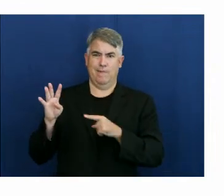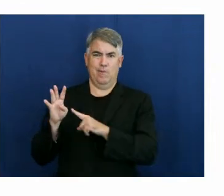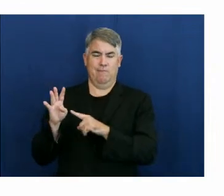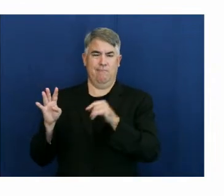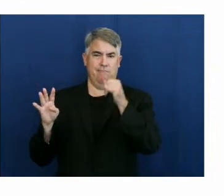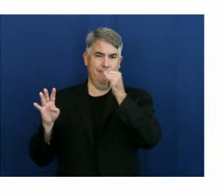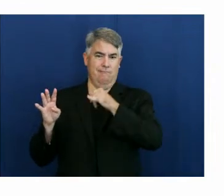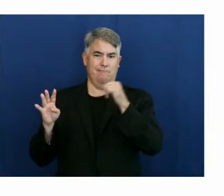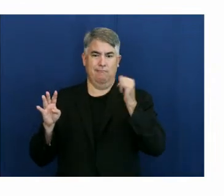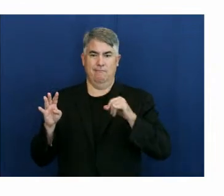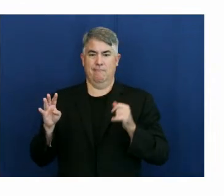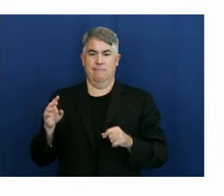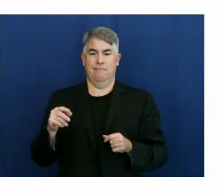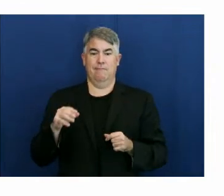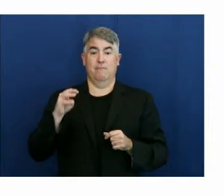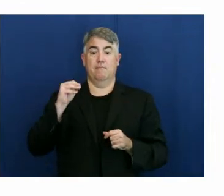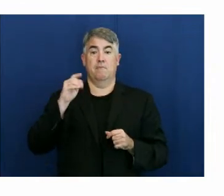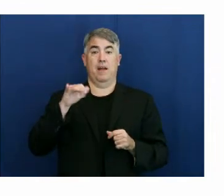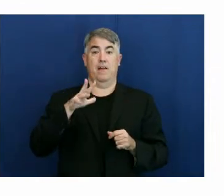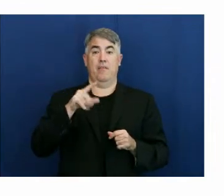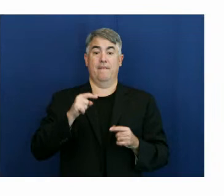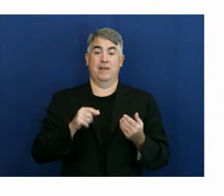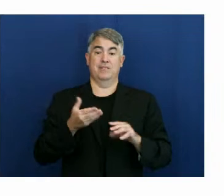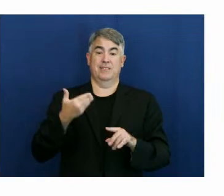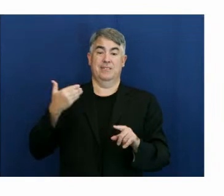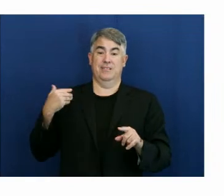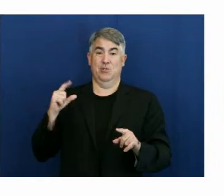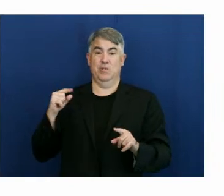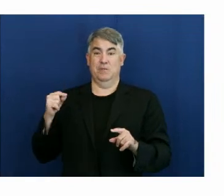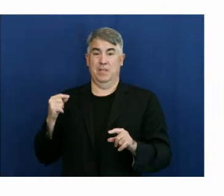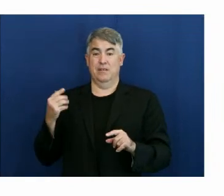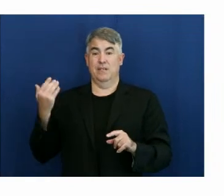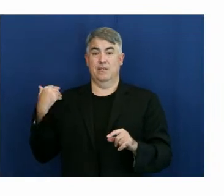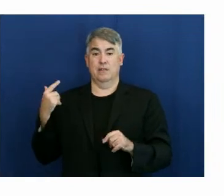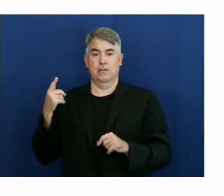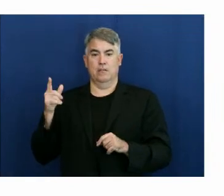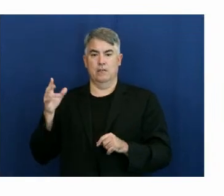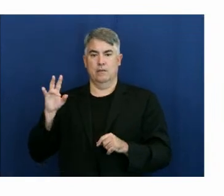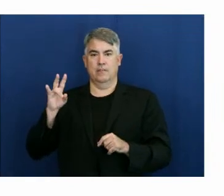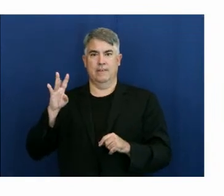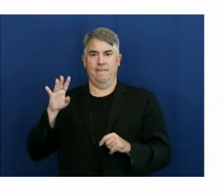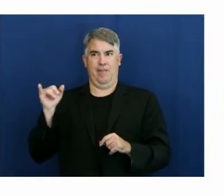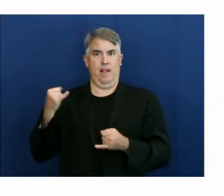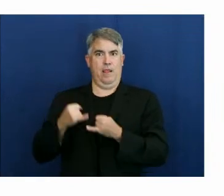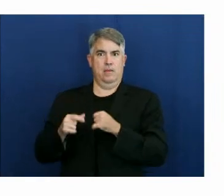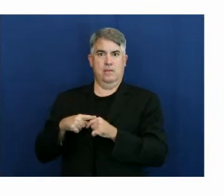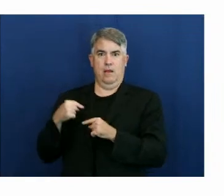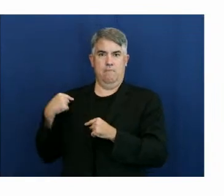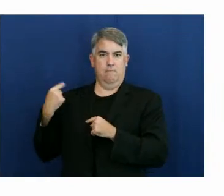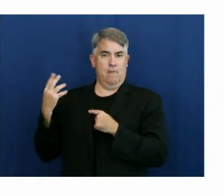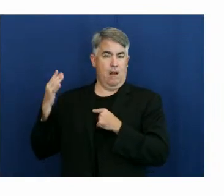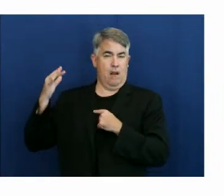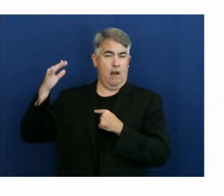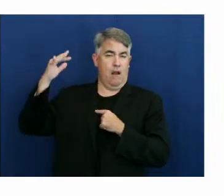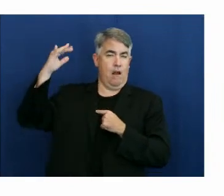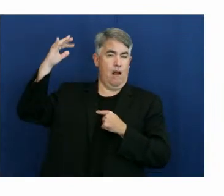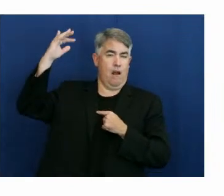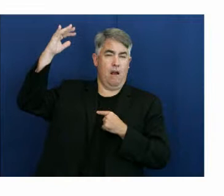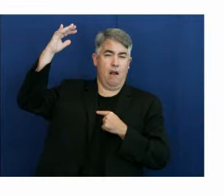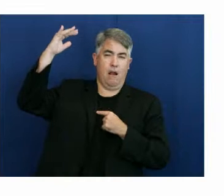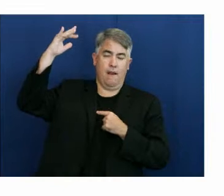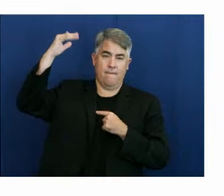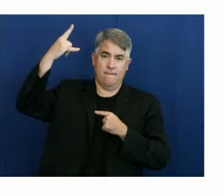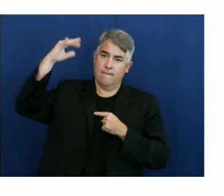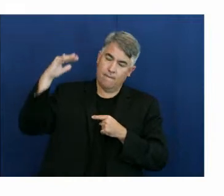year, a day that we reported 73 cases. You have to go all the way back to this month a year ago for a single